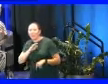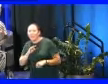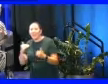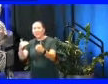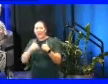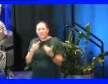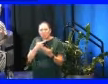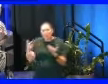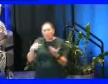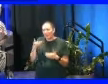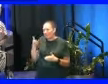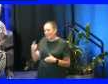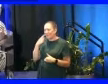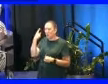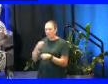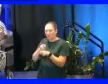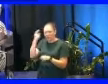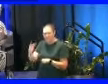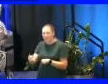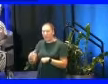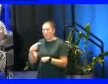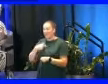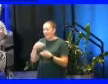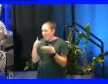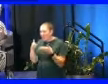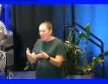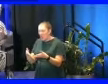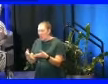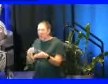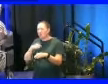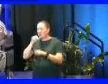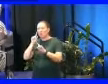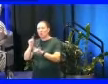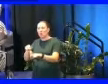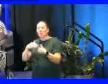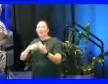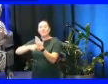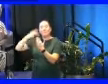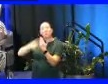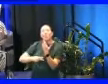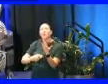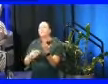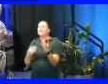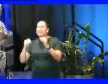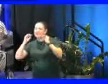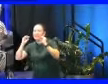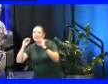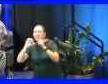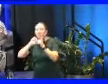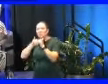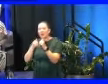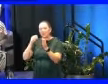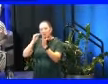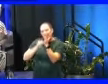I was there for 1.5 years. But while there, you just didn't go there. They had programs teaching us how to